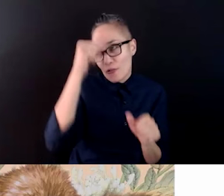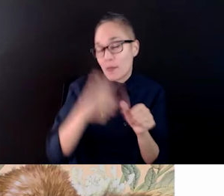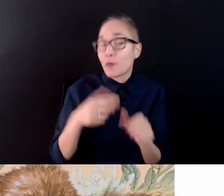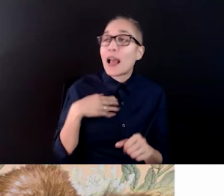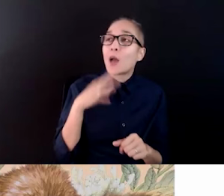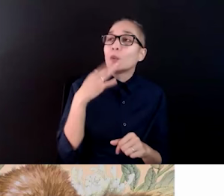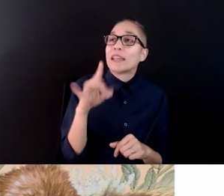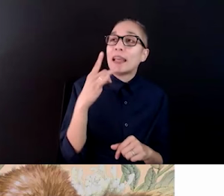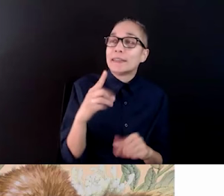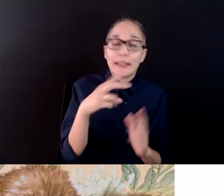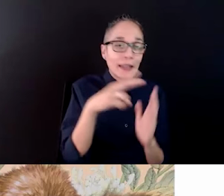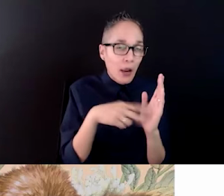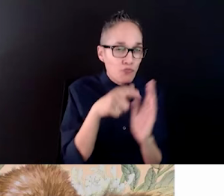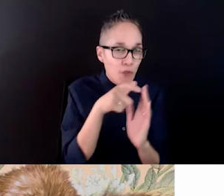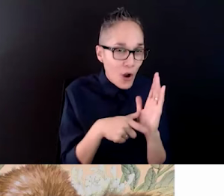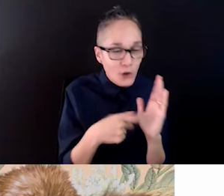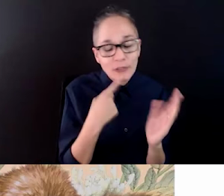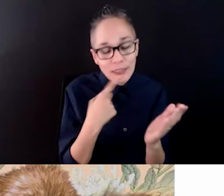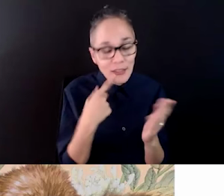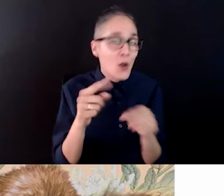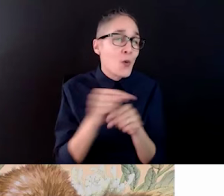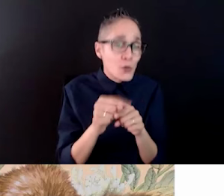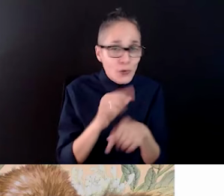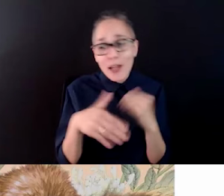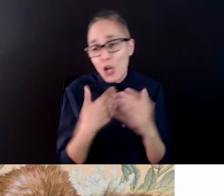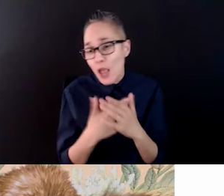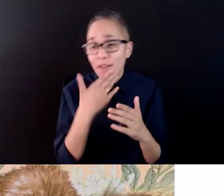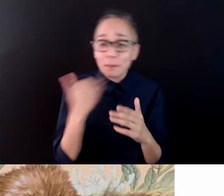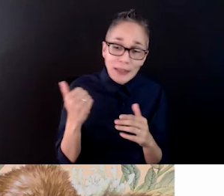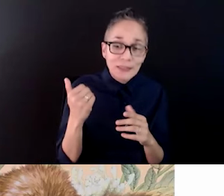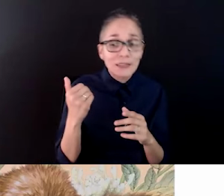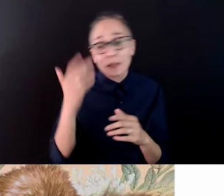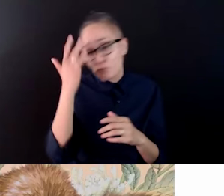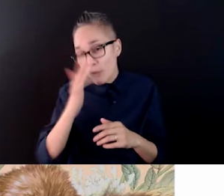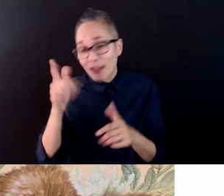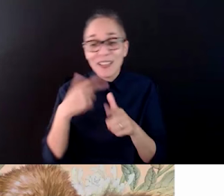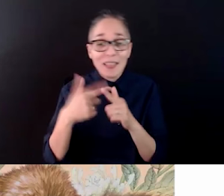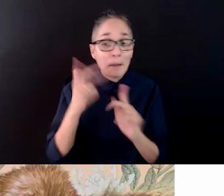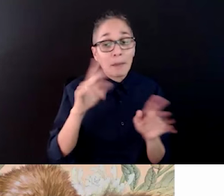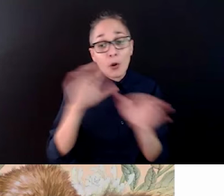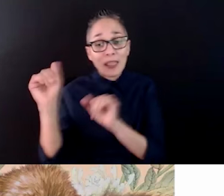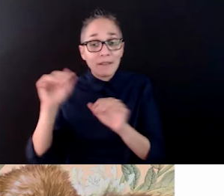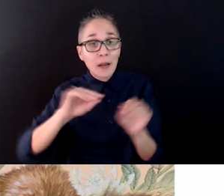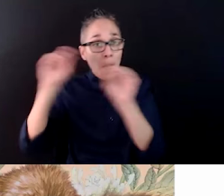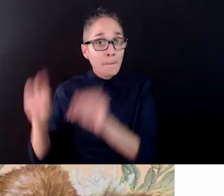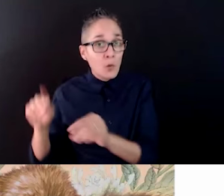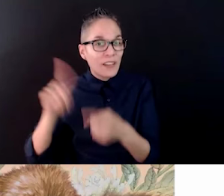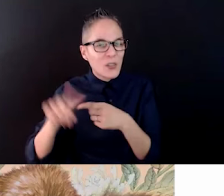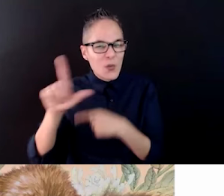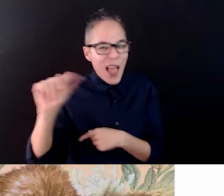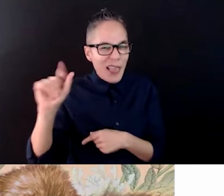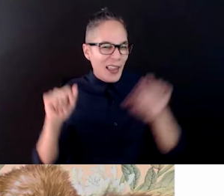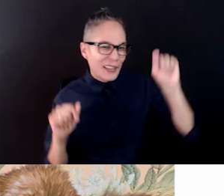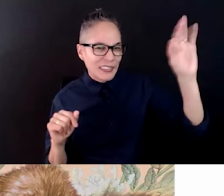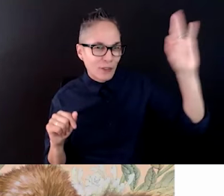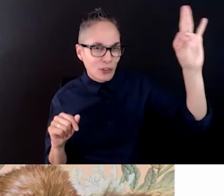reading an article that said we are training all of our best and brightest, and then they're leaving to LA and Los Angeles. Or LA and San Francisco. I'm